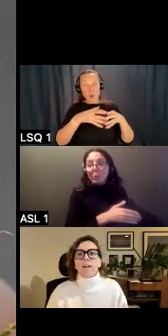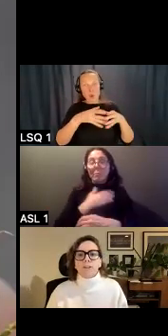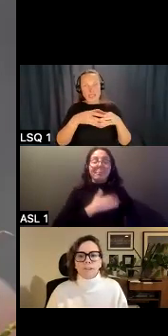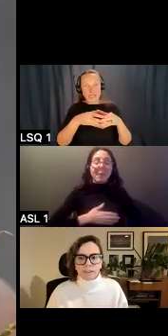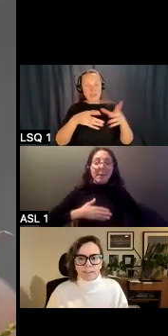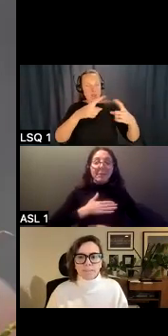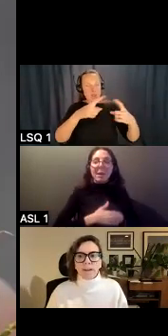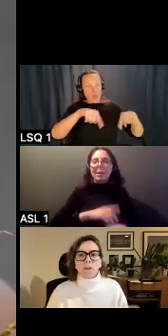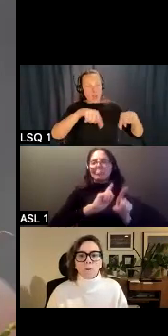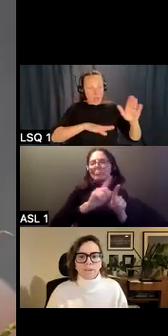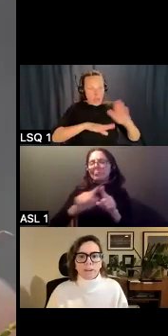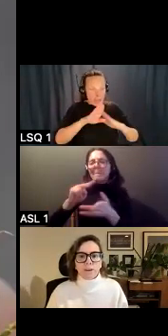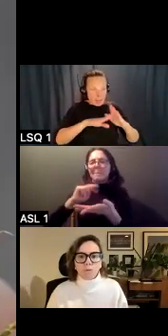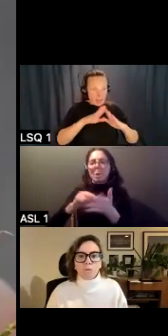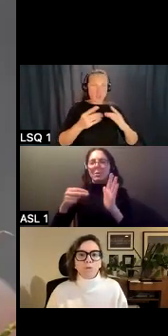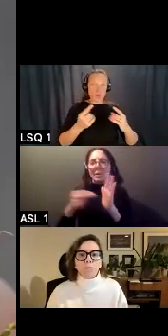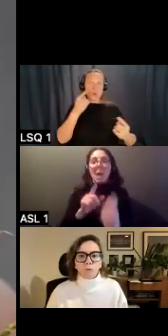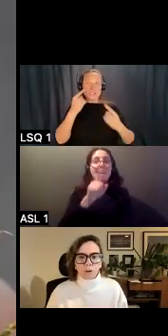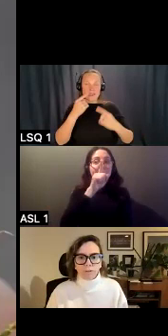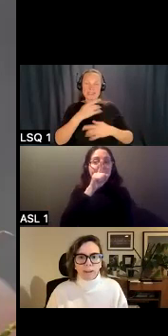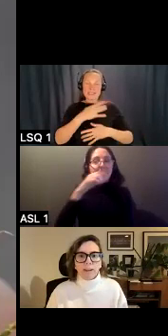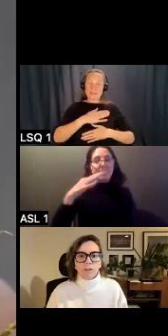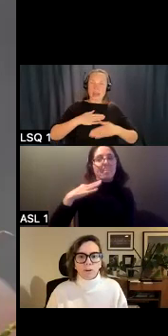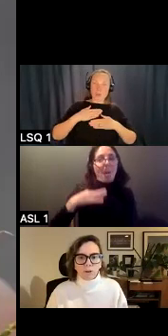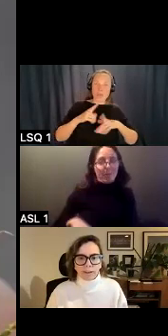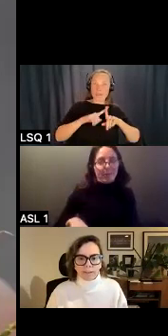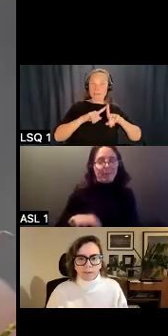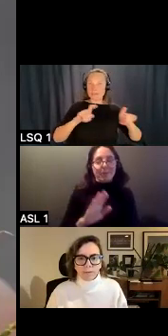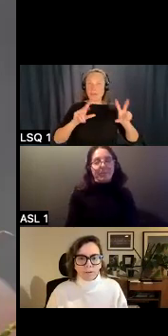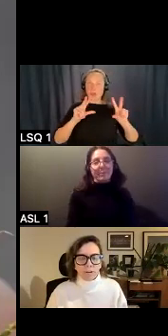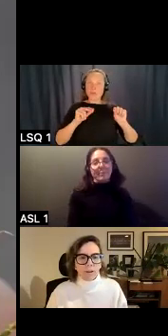any other purpose except profit.